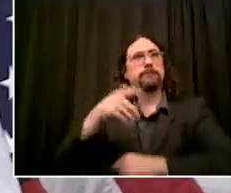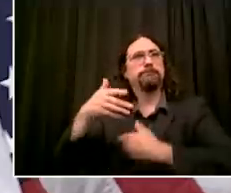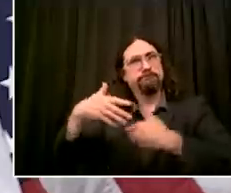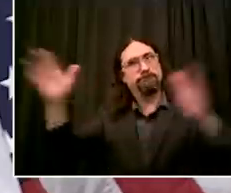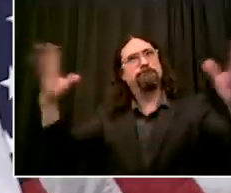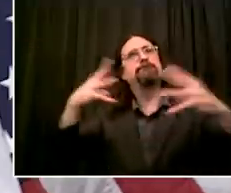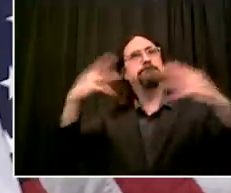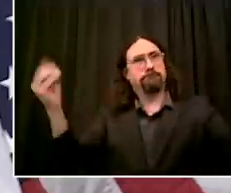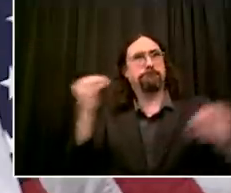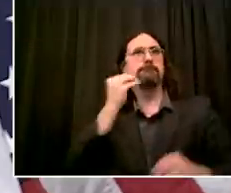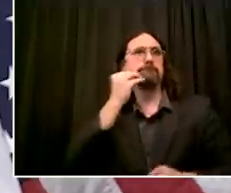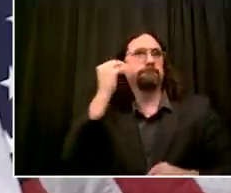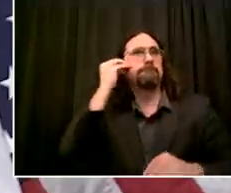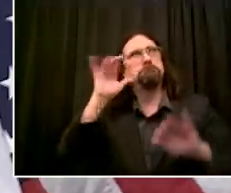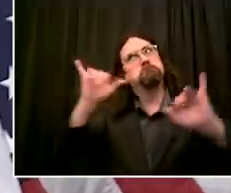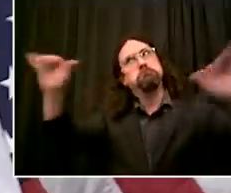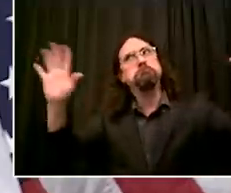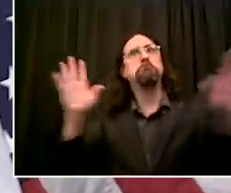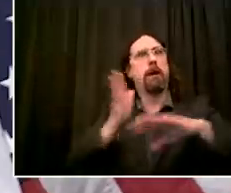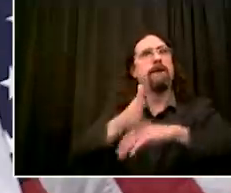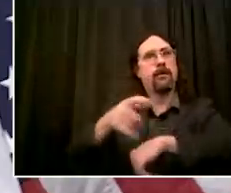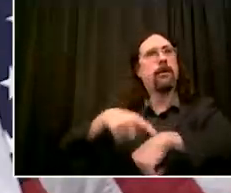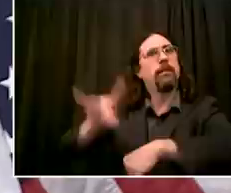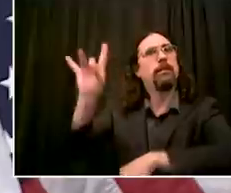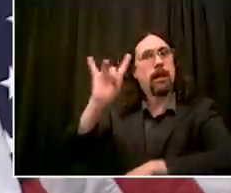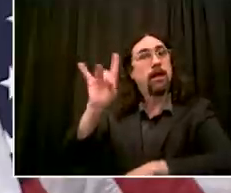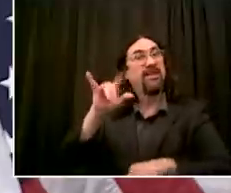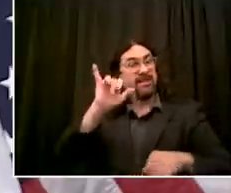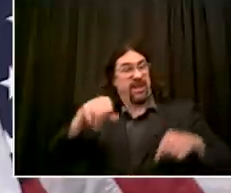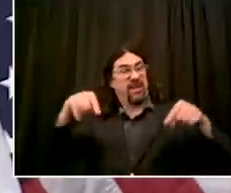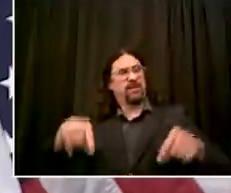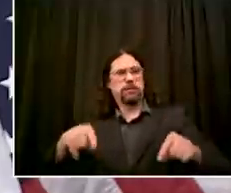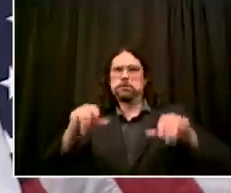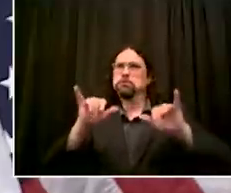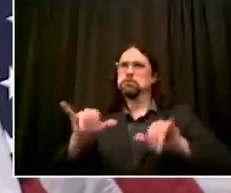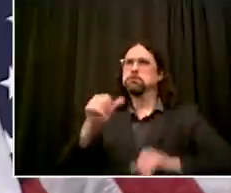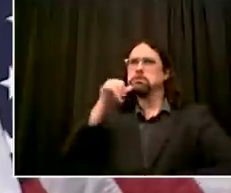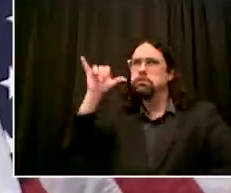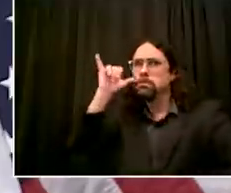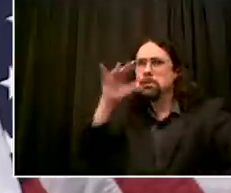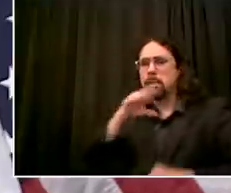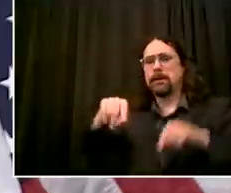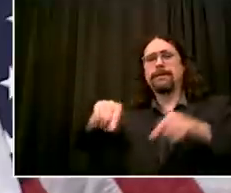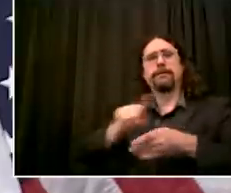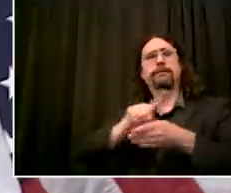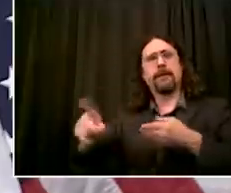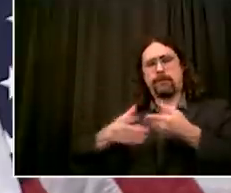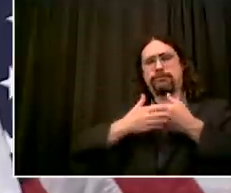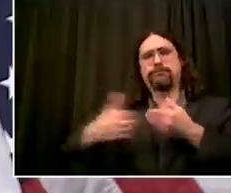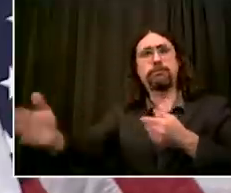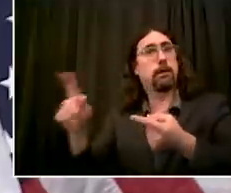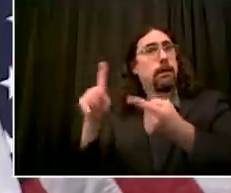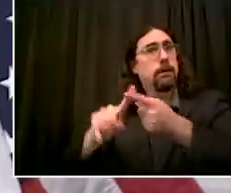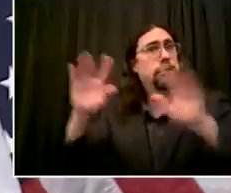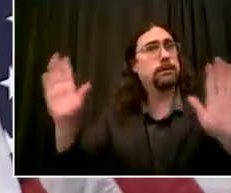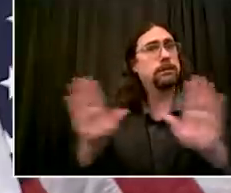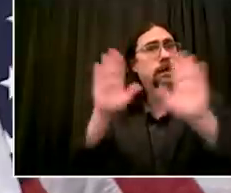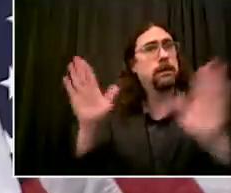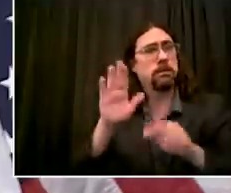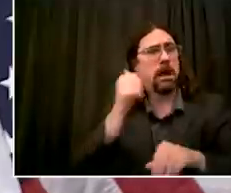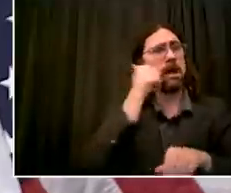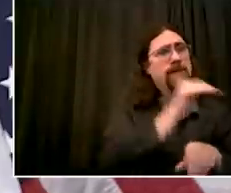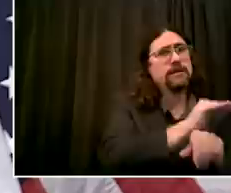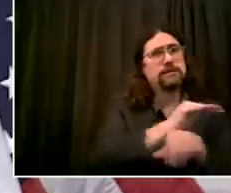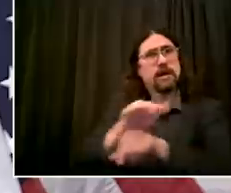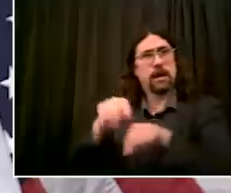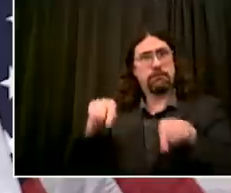a.m. Monday morning. At that point, we hope to lift the curfew, move forward just as we're starting phase one of